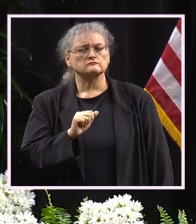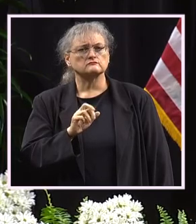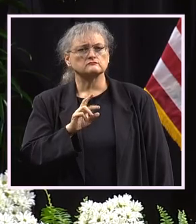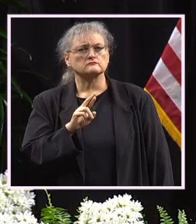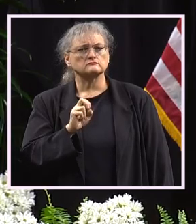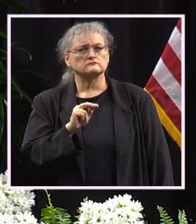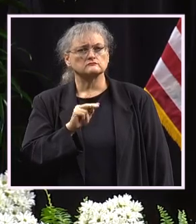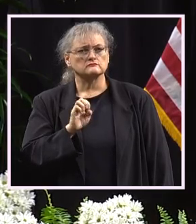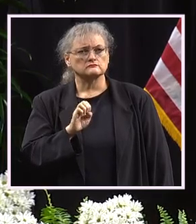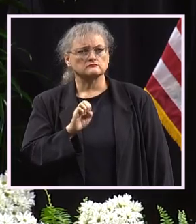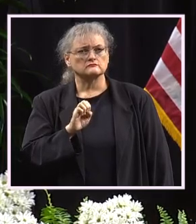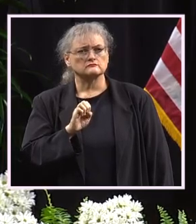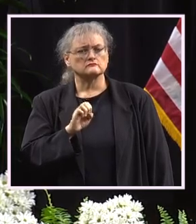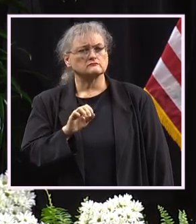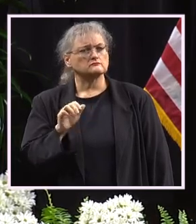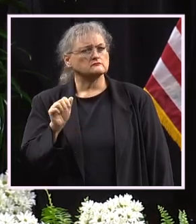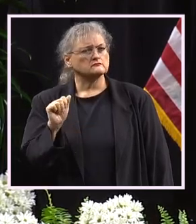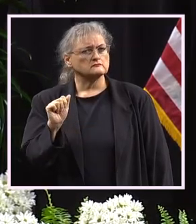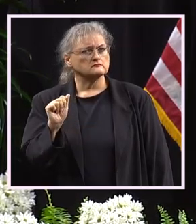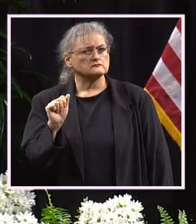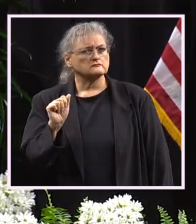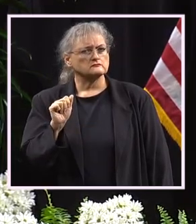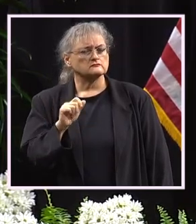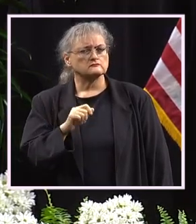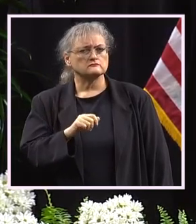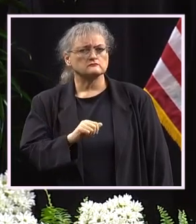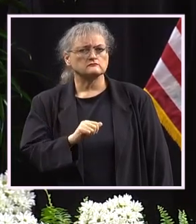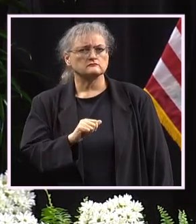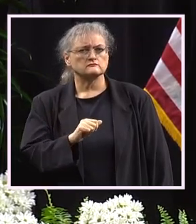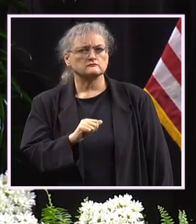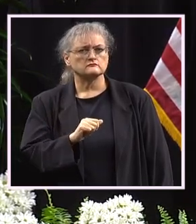Renee G. Alejo.